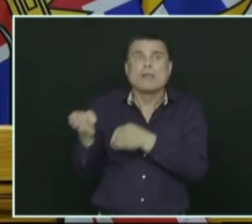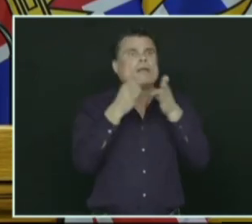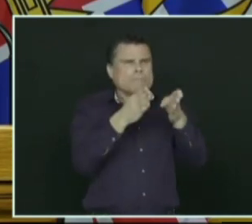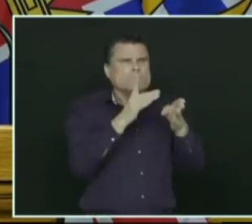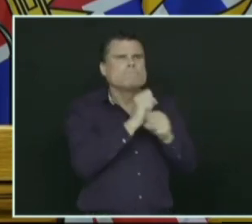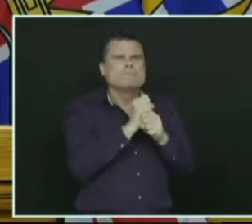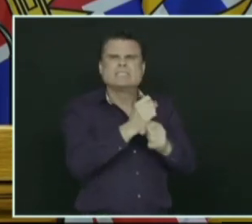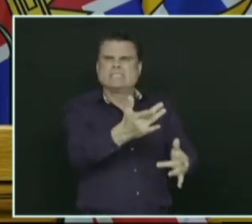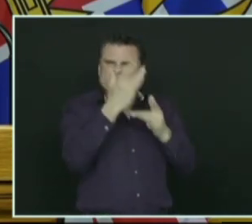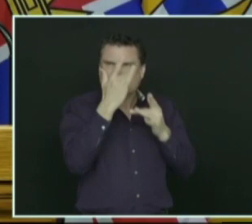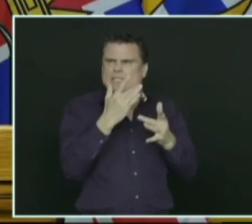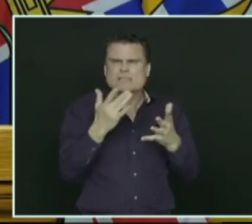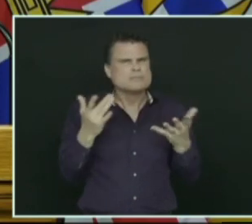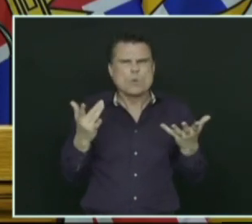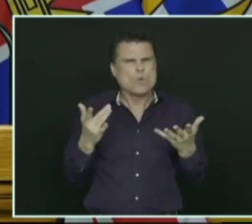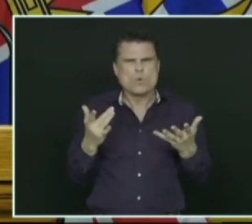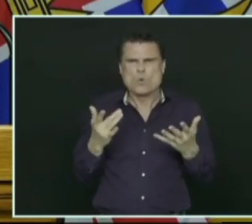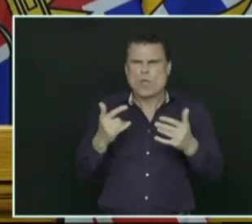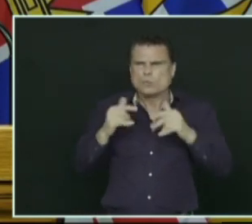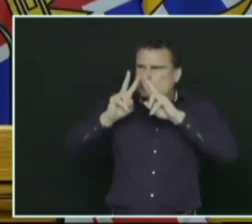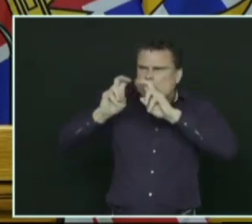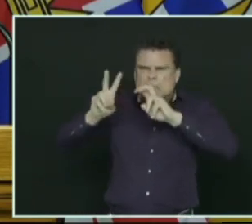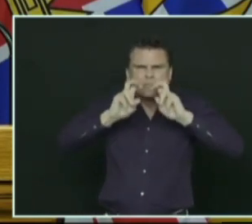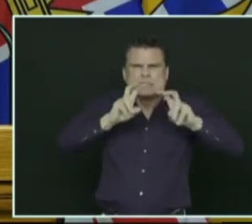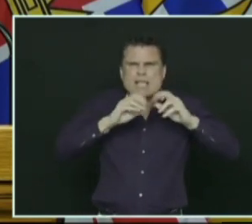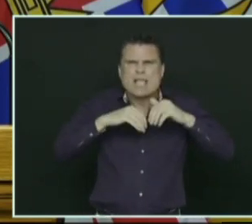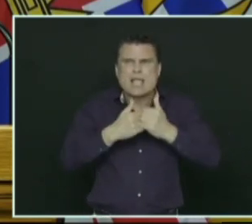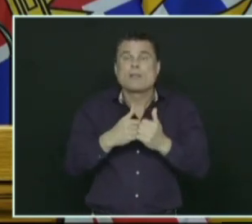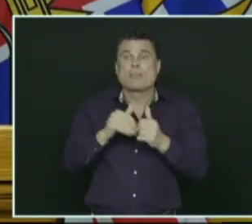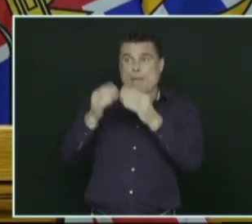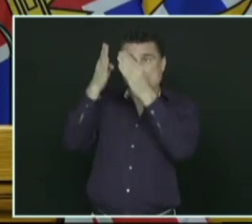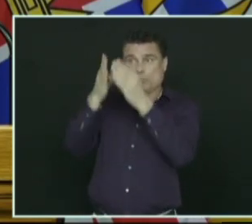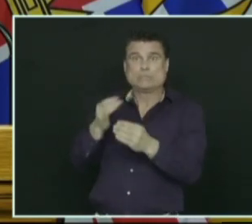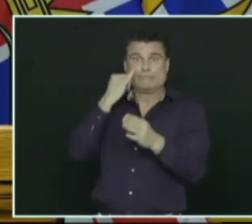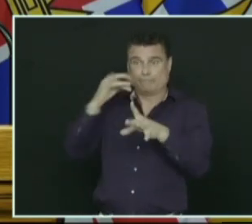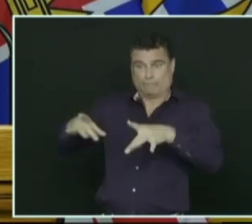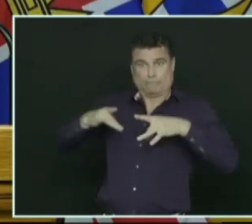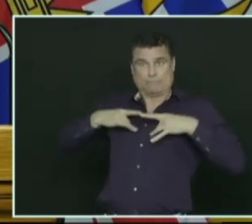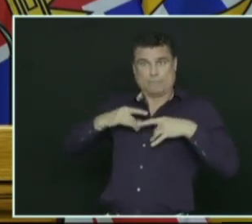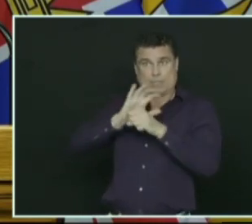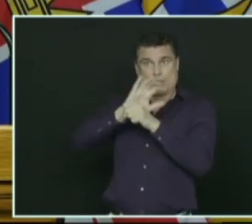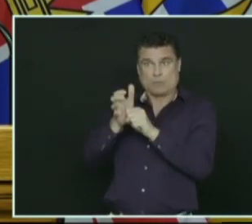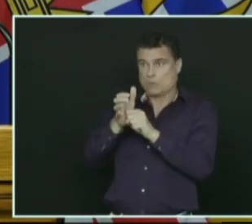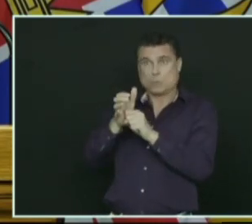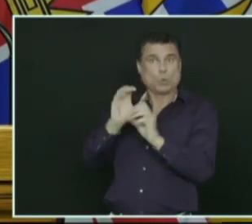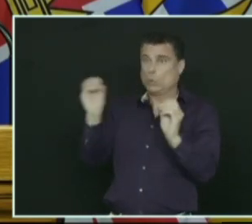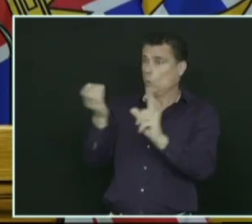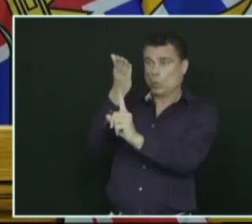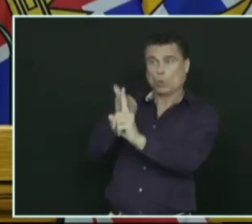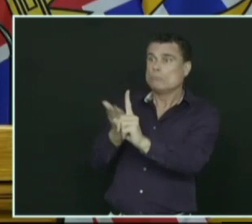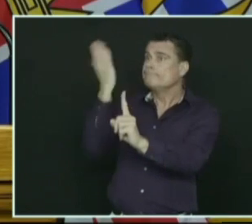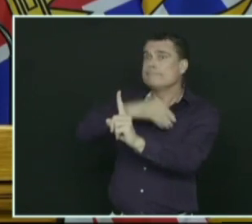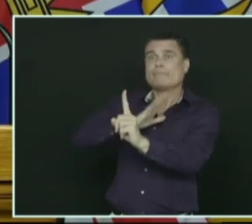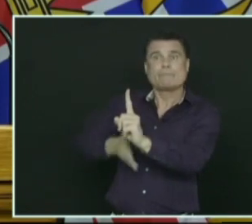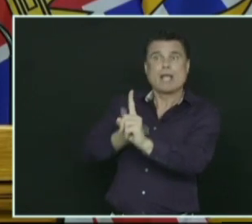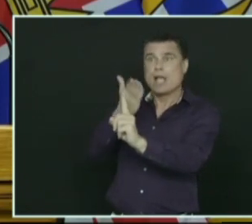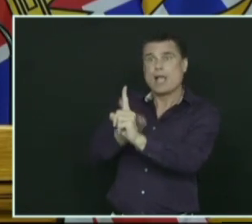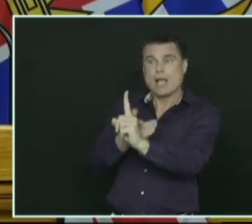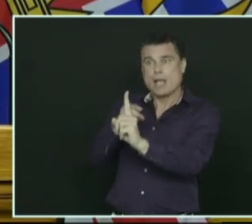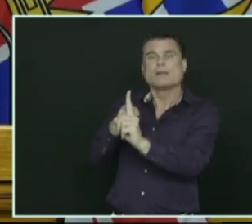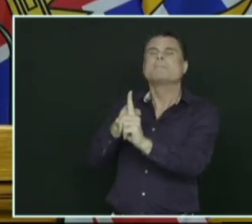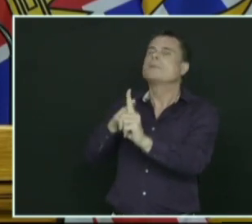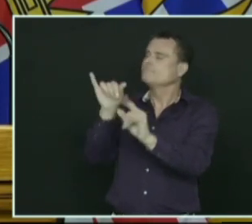who may have dementia or other needs aren't getting the physical contact that they need and the contact with their families that they